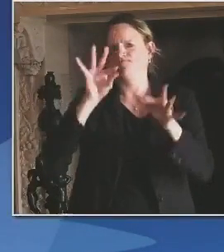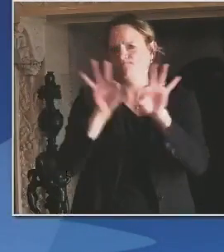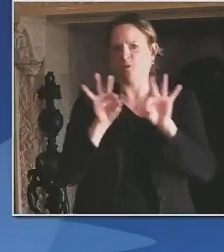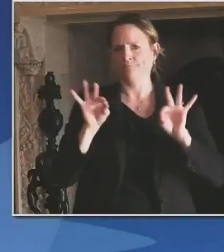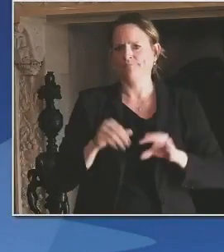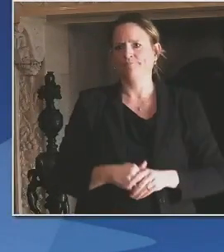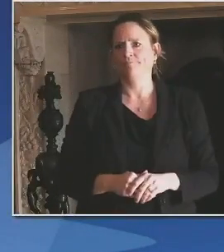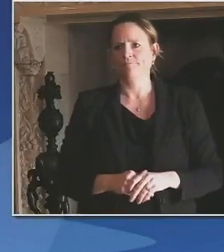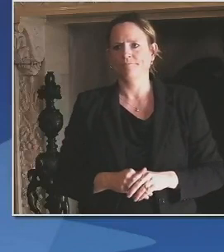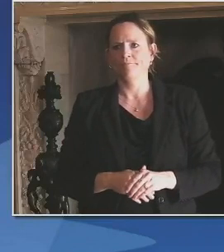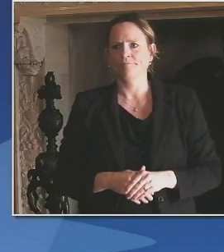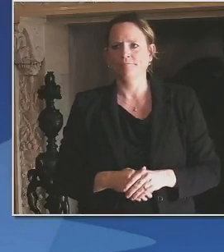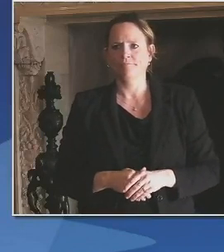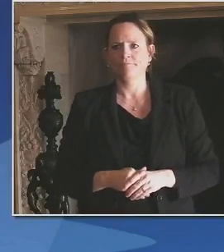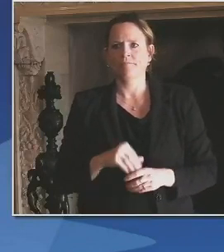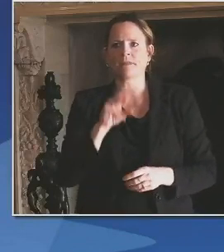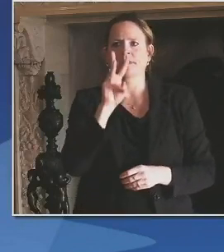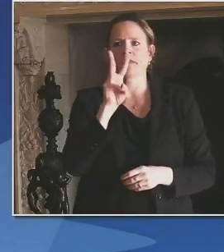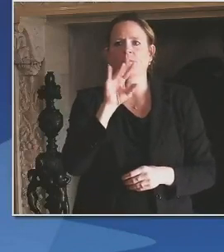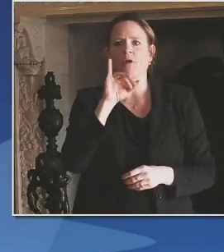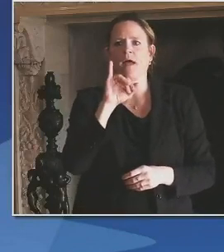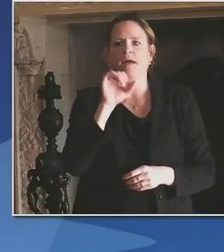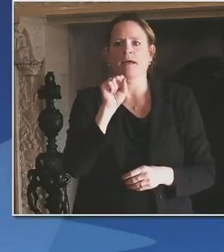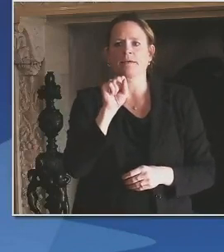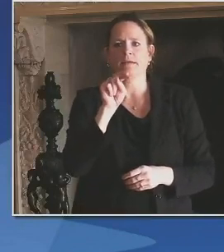at WISN. Hillary?